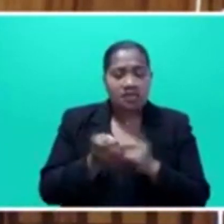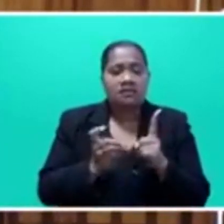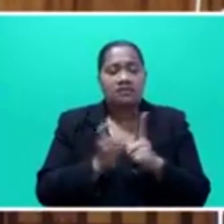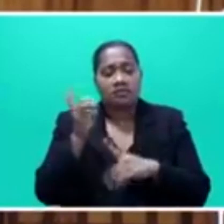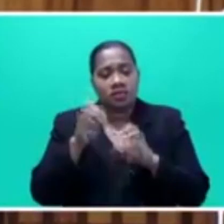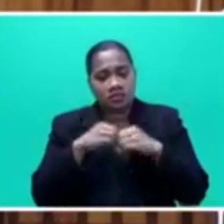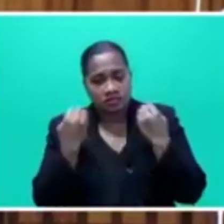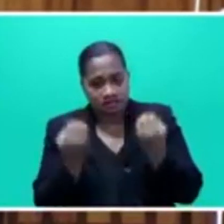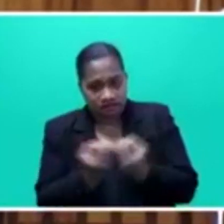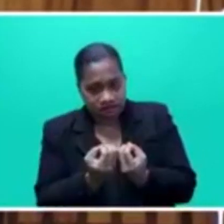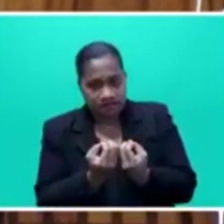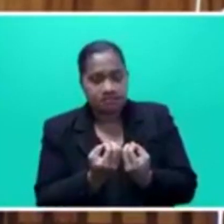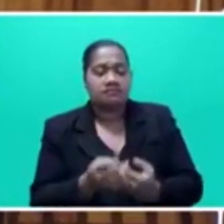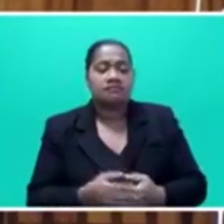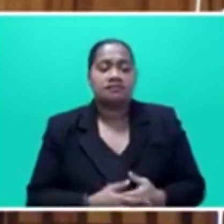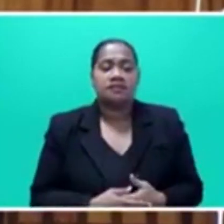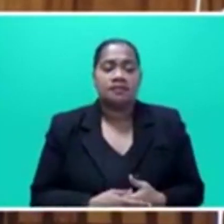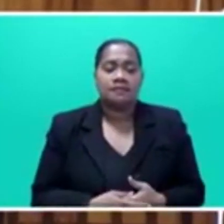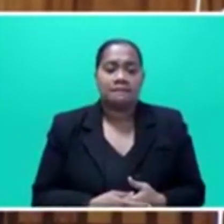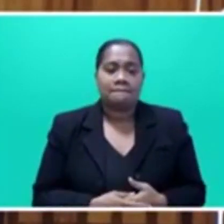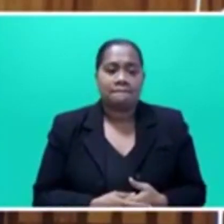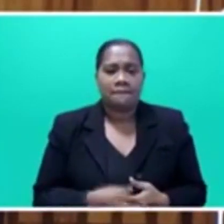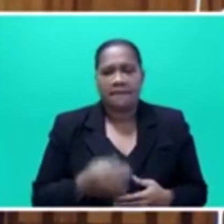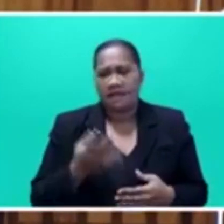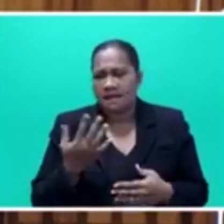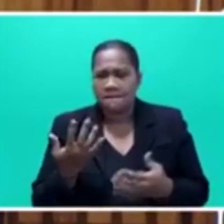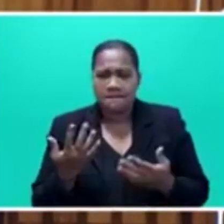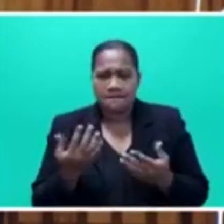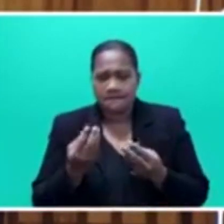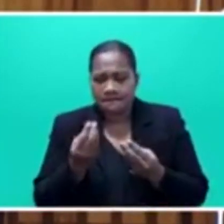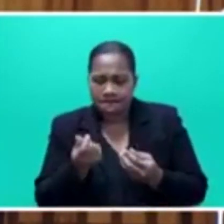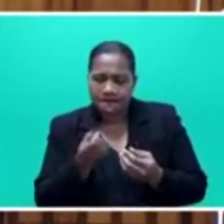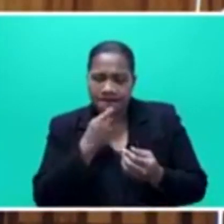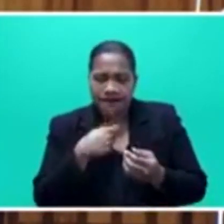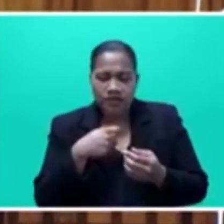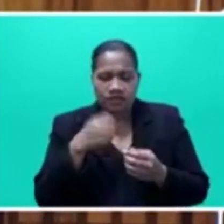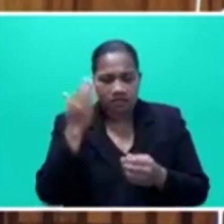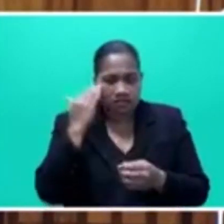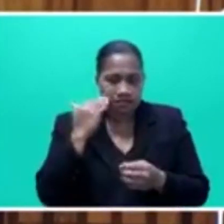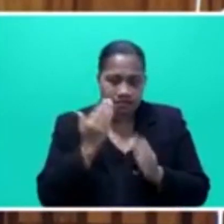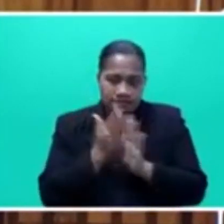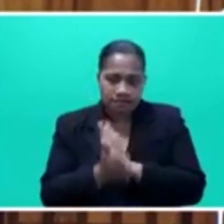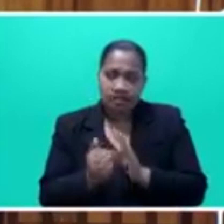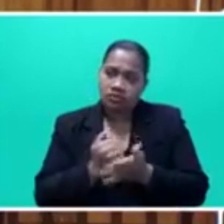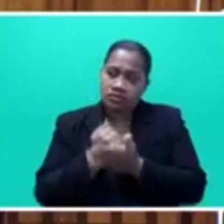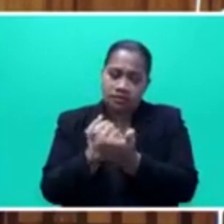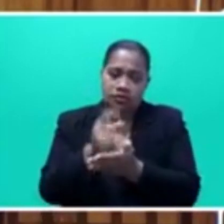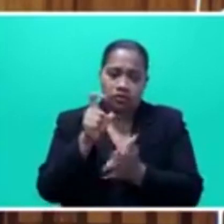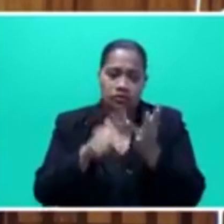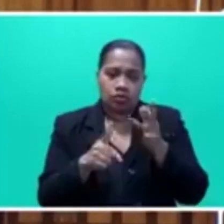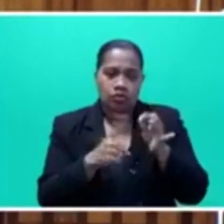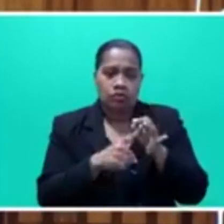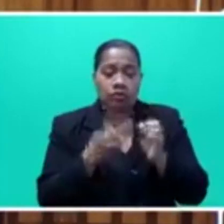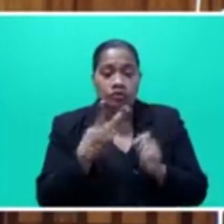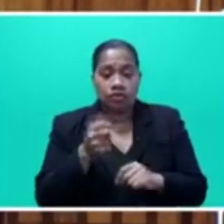Organization, which funded a couple of the ladies who went, have supported Fiji's COP26 participation. Mr. Speaker, sir,